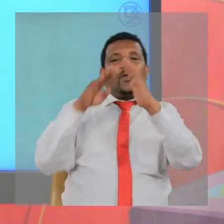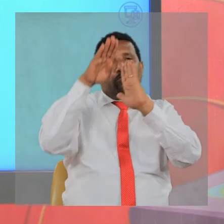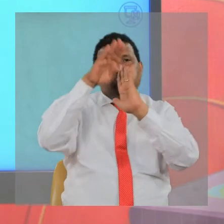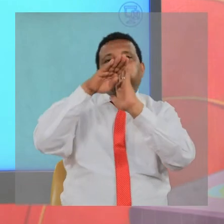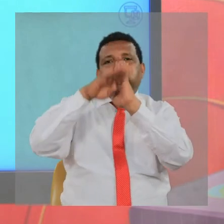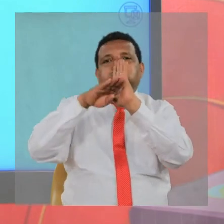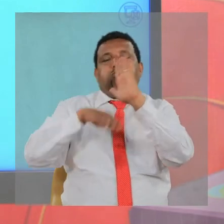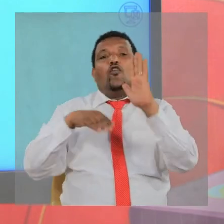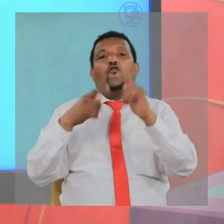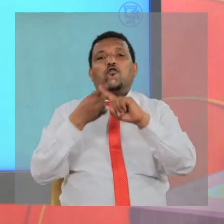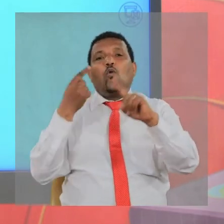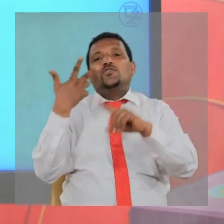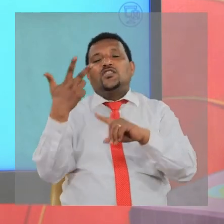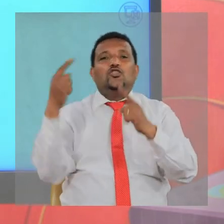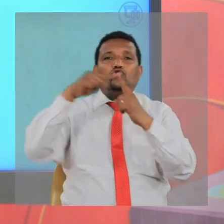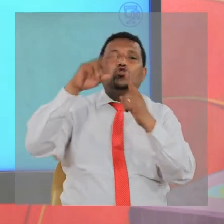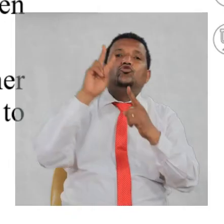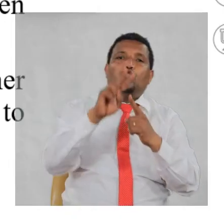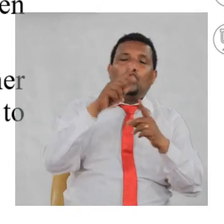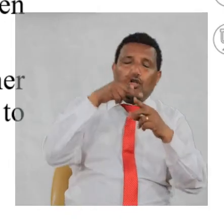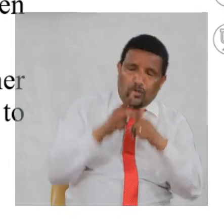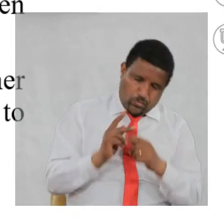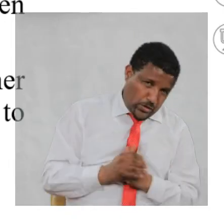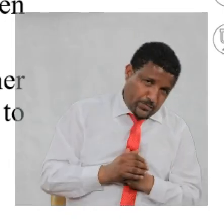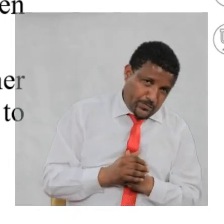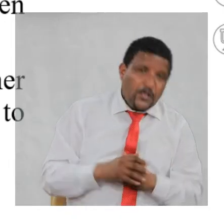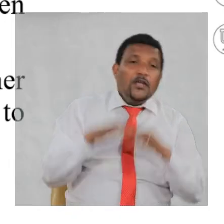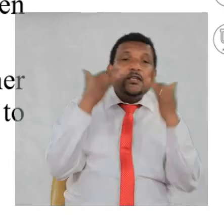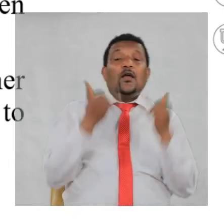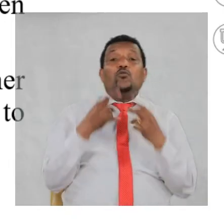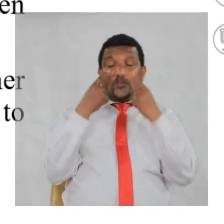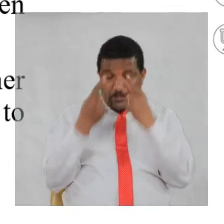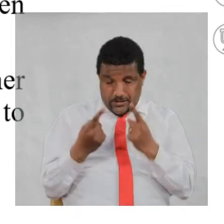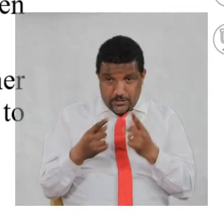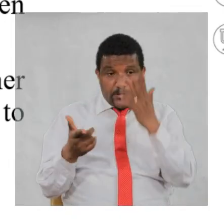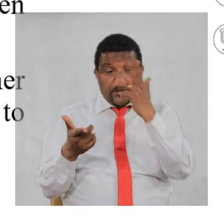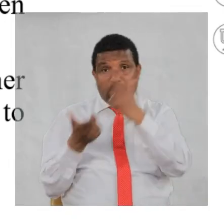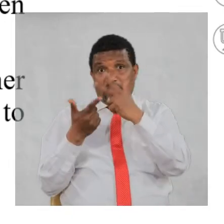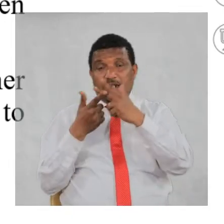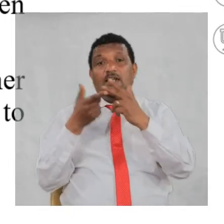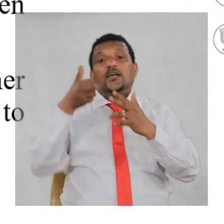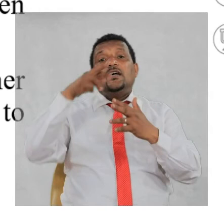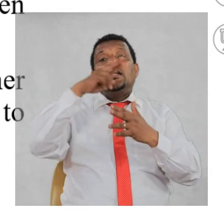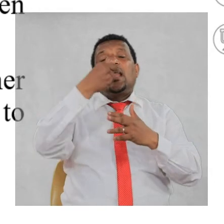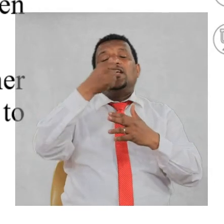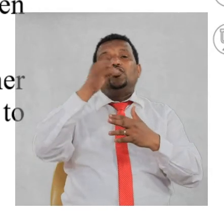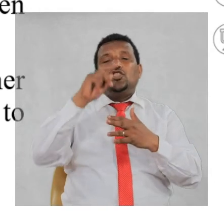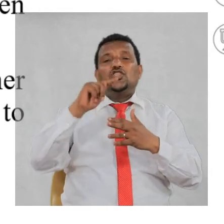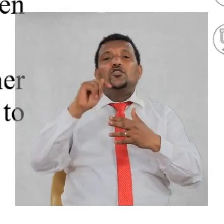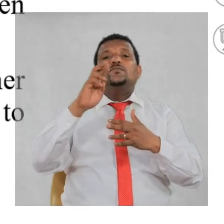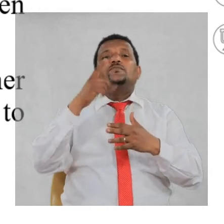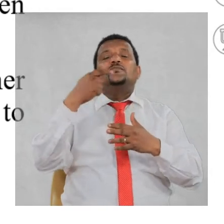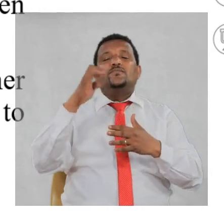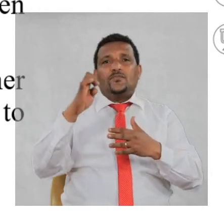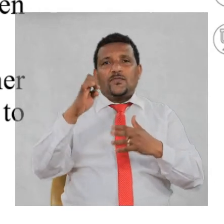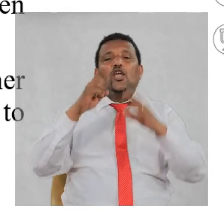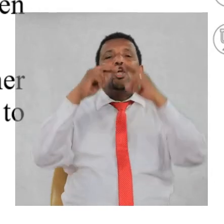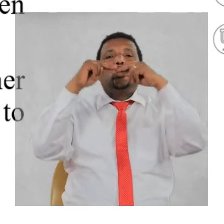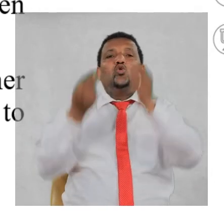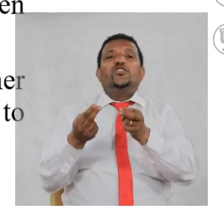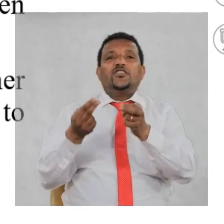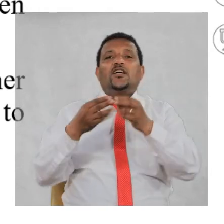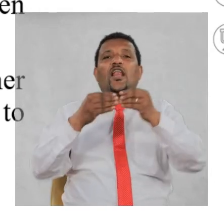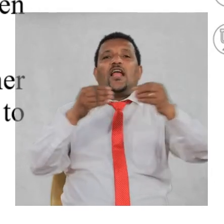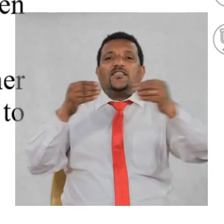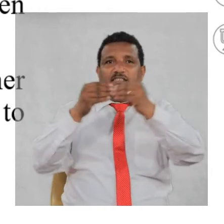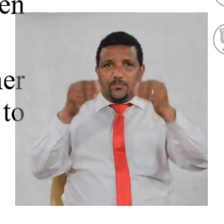declined from 3 kg to 2. Now let's see the third range called unit elastic. The supplier is said to be